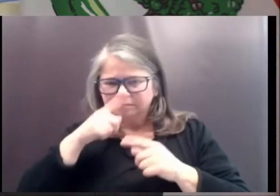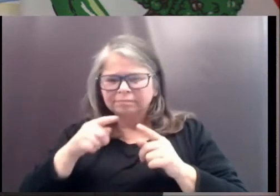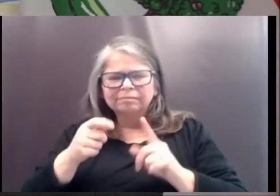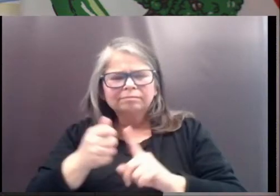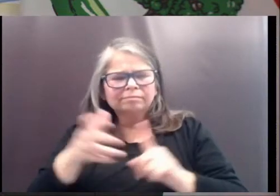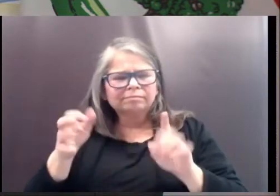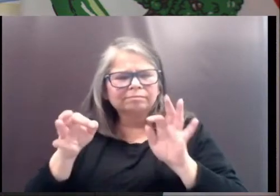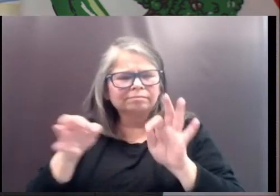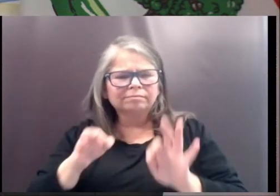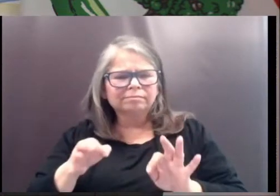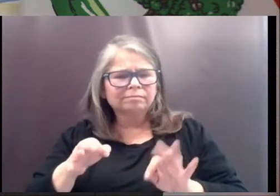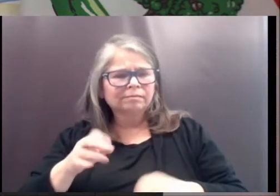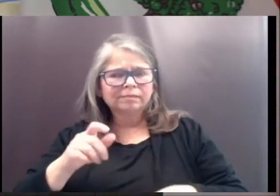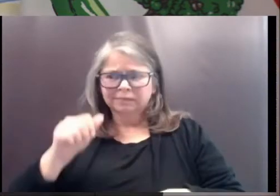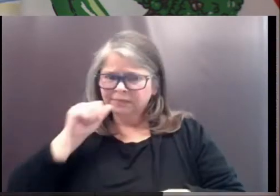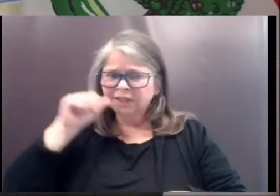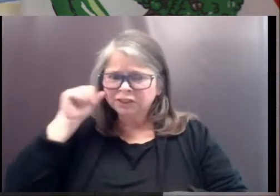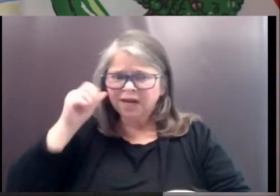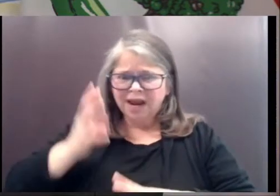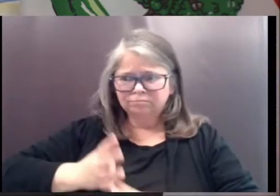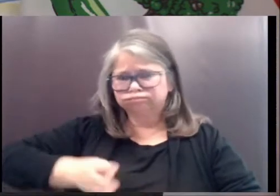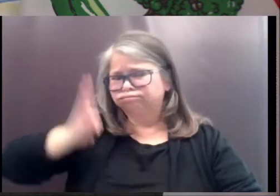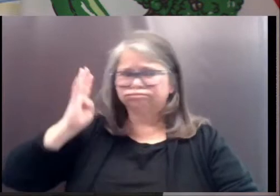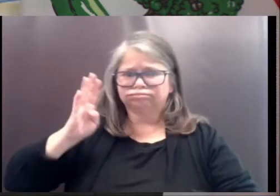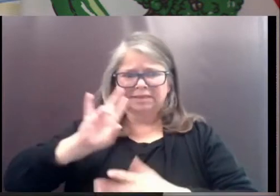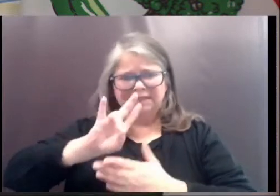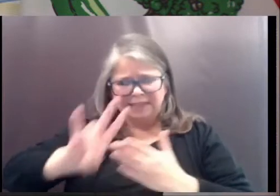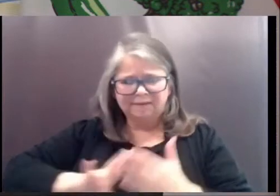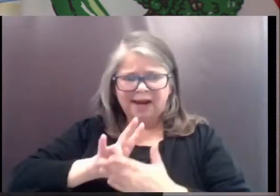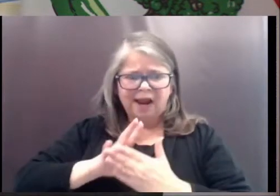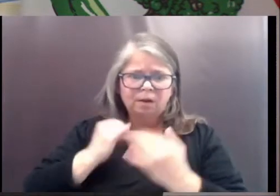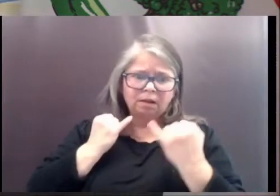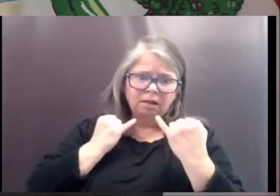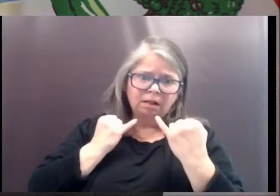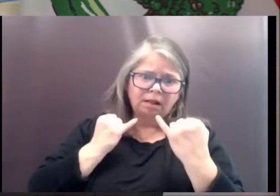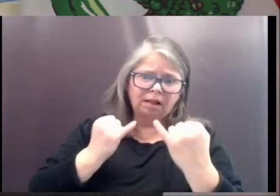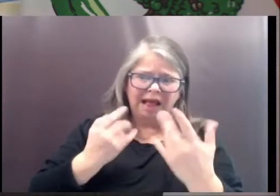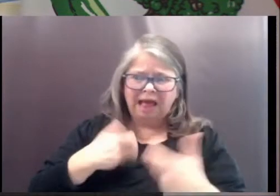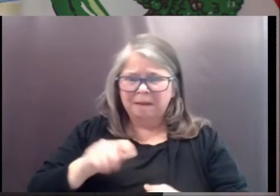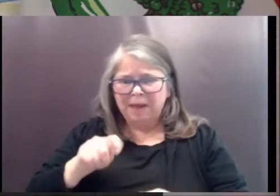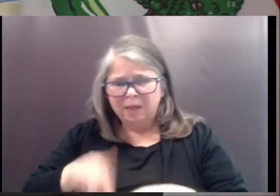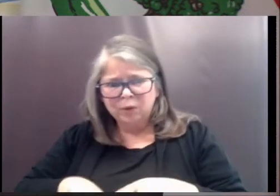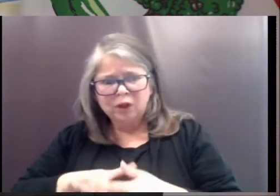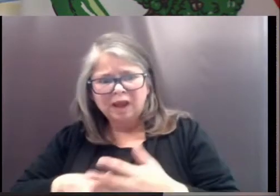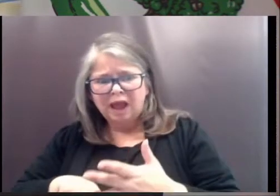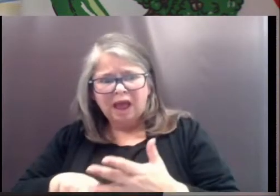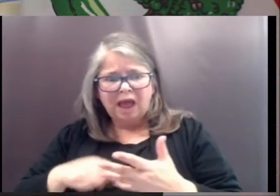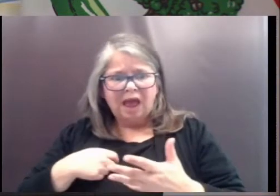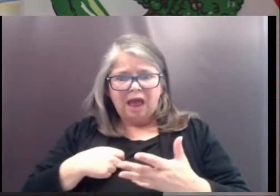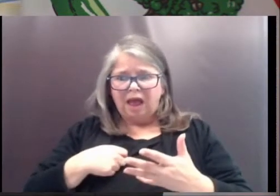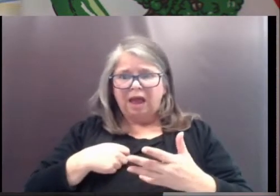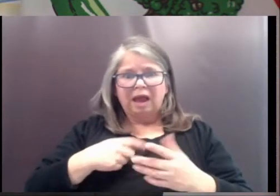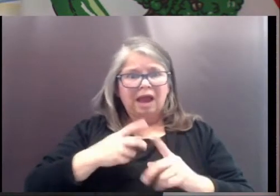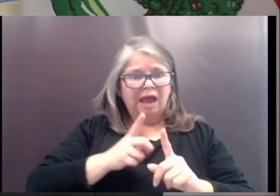those long waits and the no access? So you can't really get out of the line once you're in it, and that seemed to be a big problem.